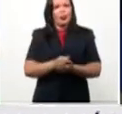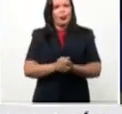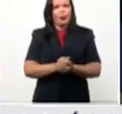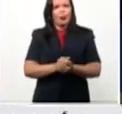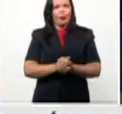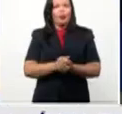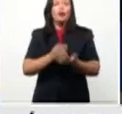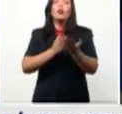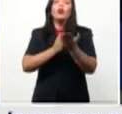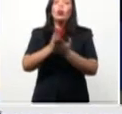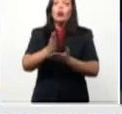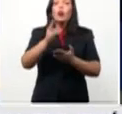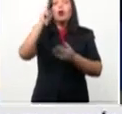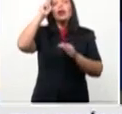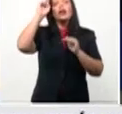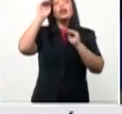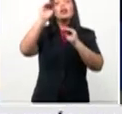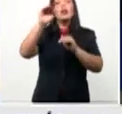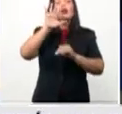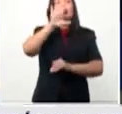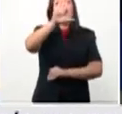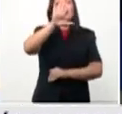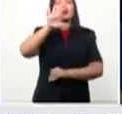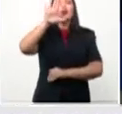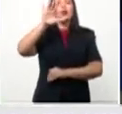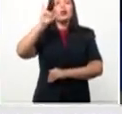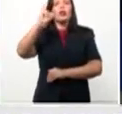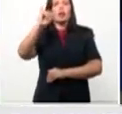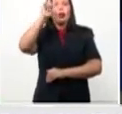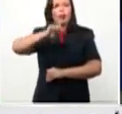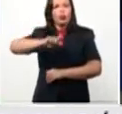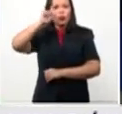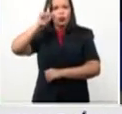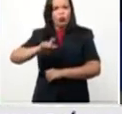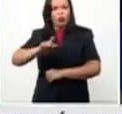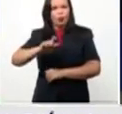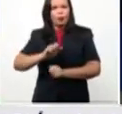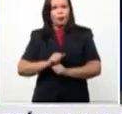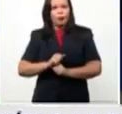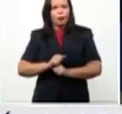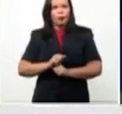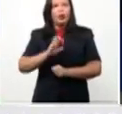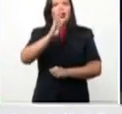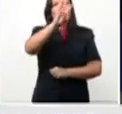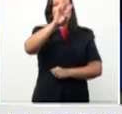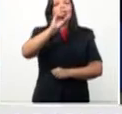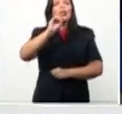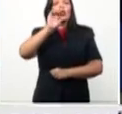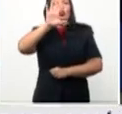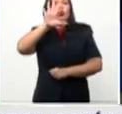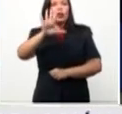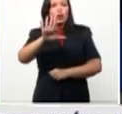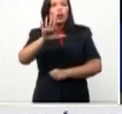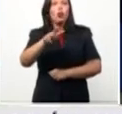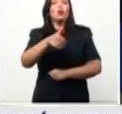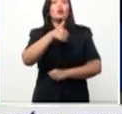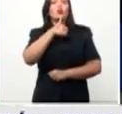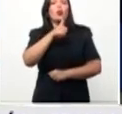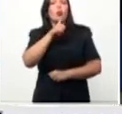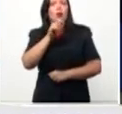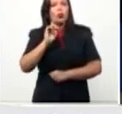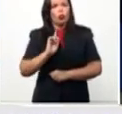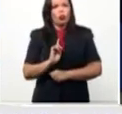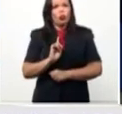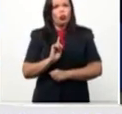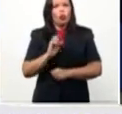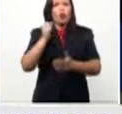We currently keep 556 patients admitted in our hospitals, 305 suspects, 244